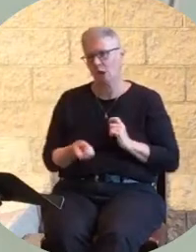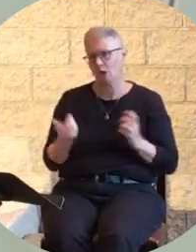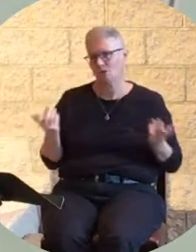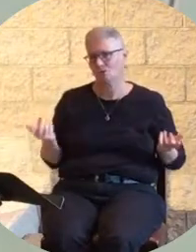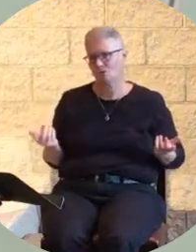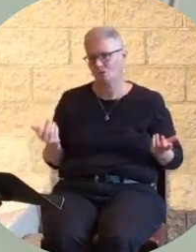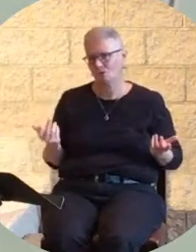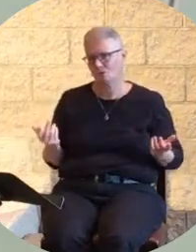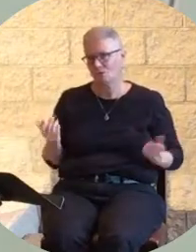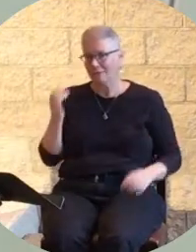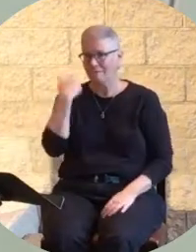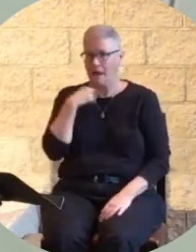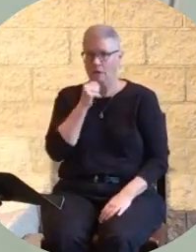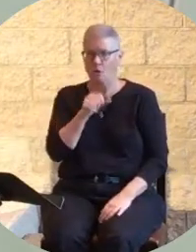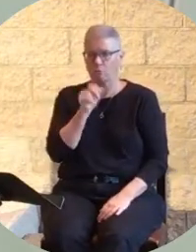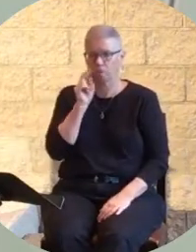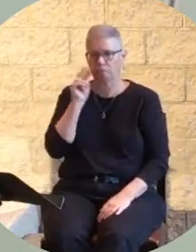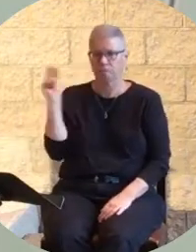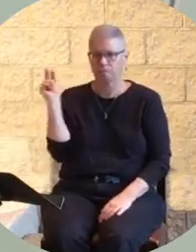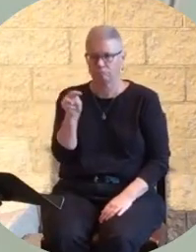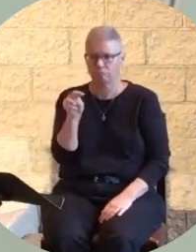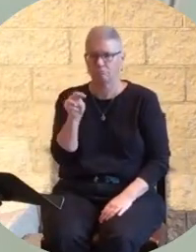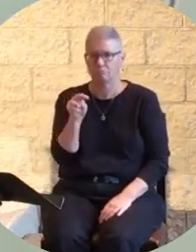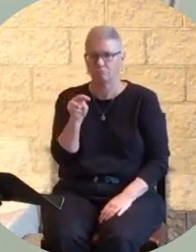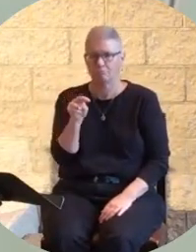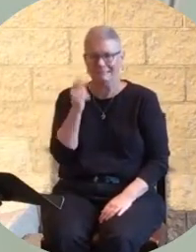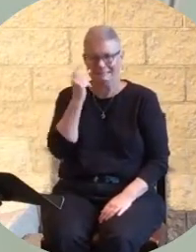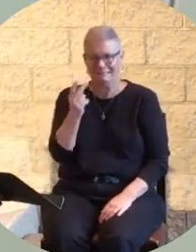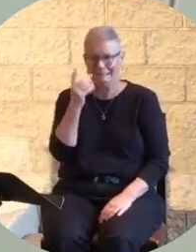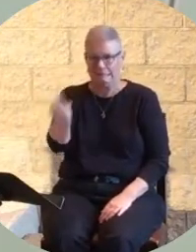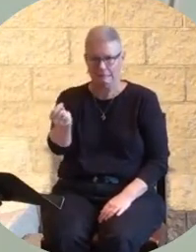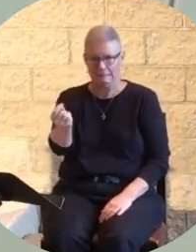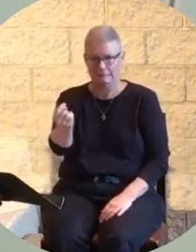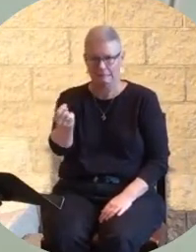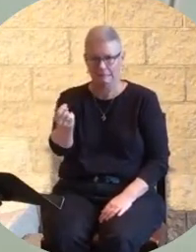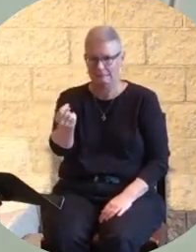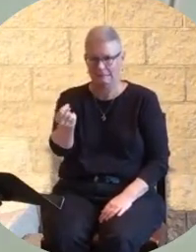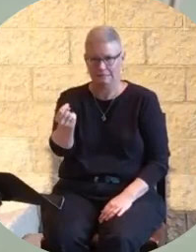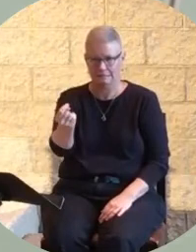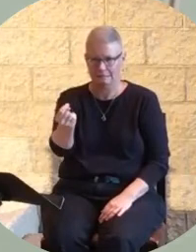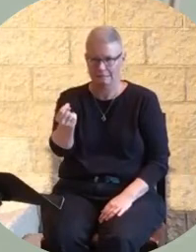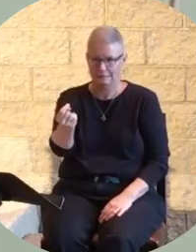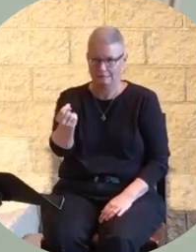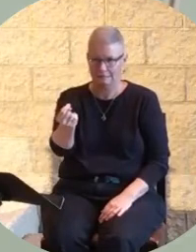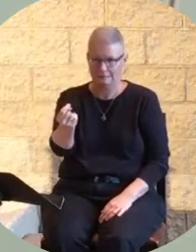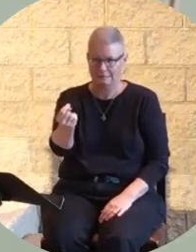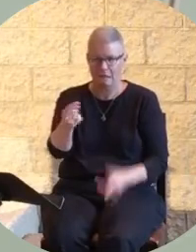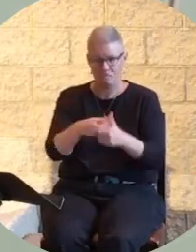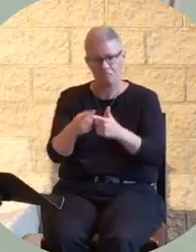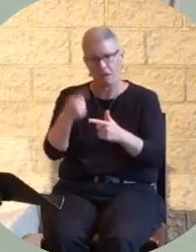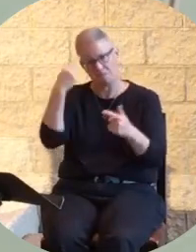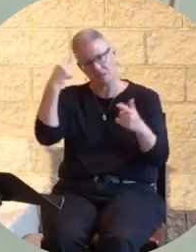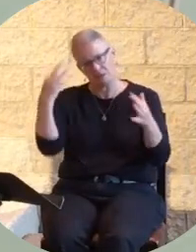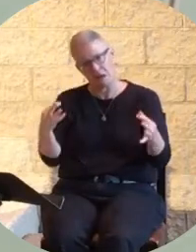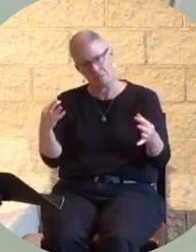If I don't look at it, if I don't see it, and then decide,